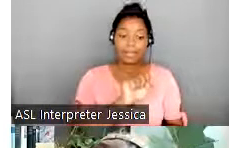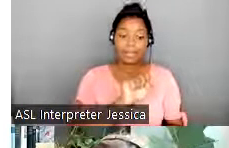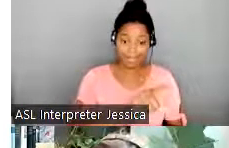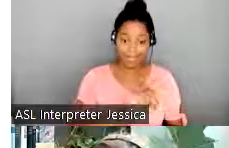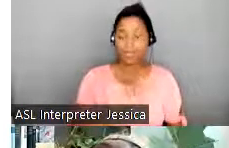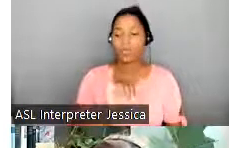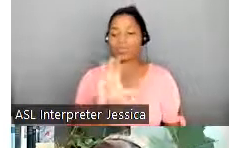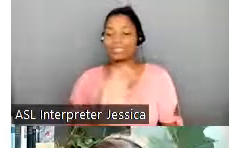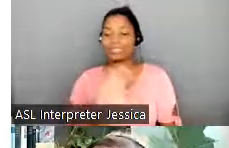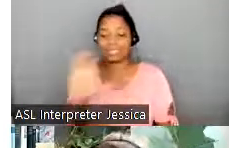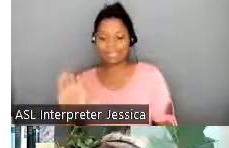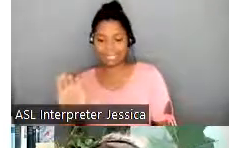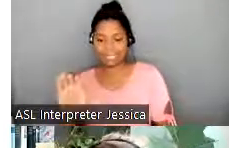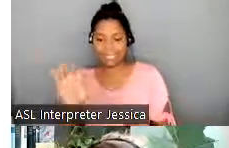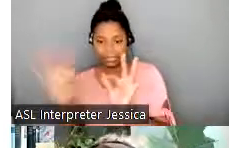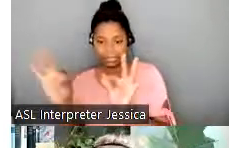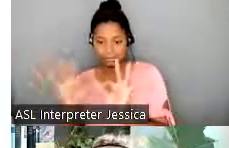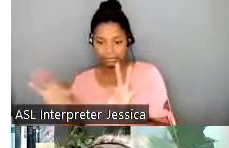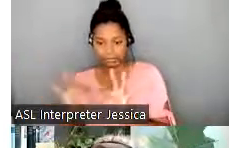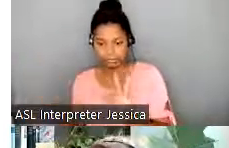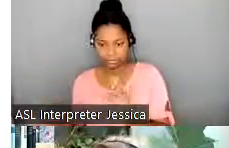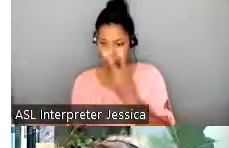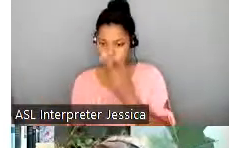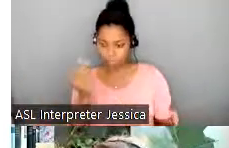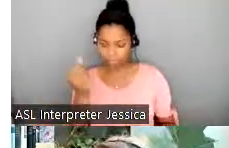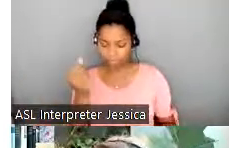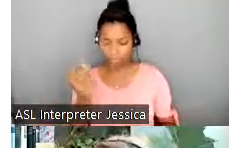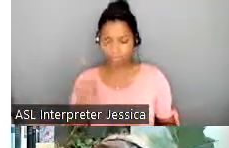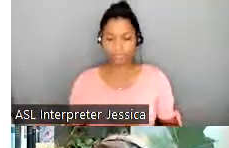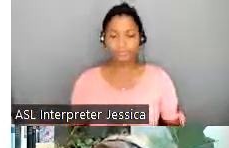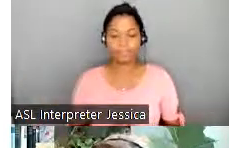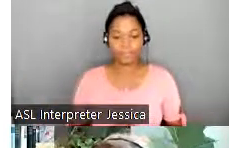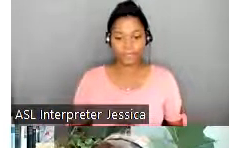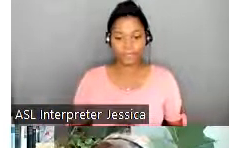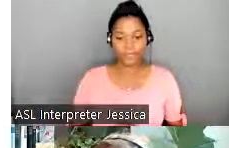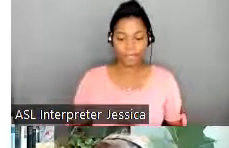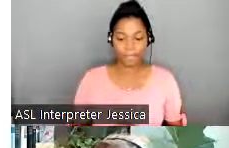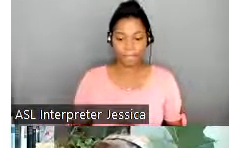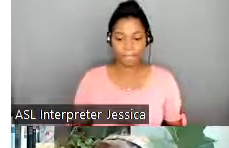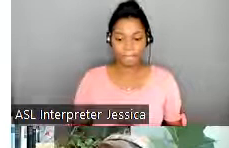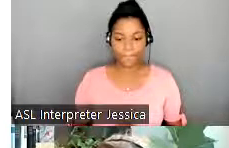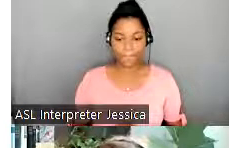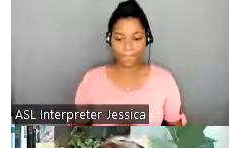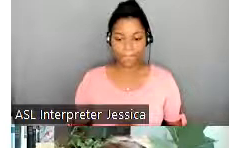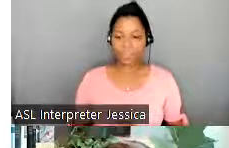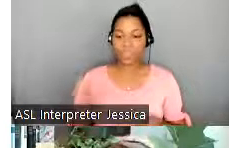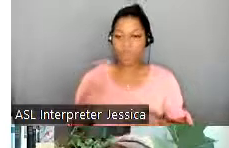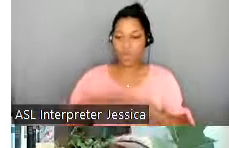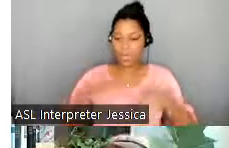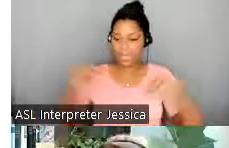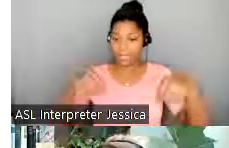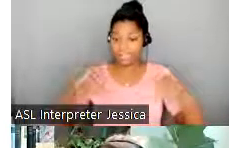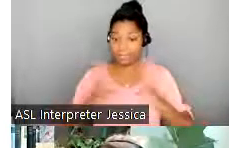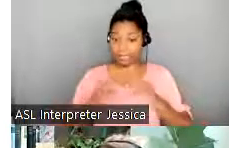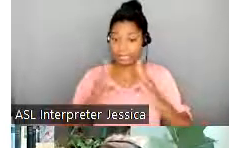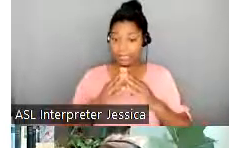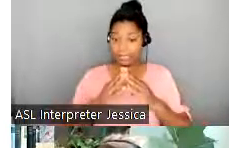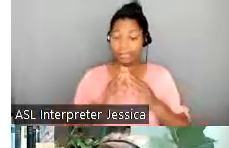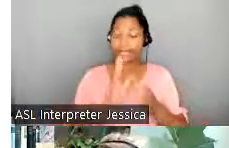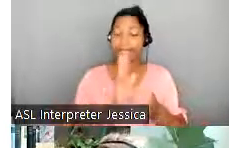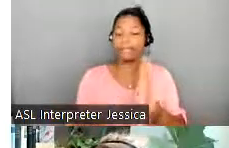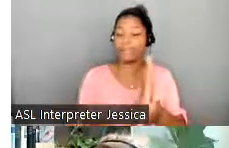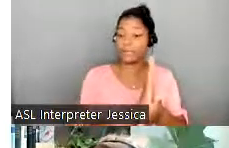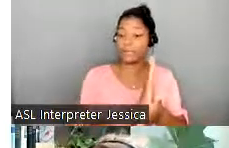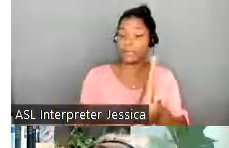Communication Access Real-Time Translation, or CART, services being provided on the virtual summit. The video stream of an